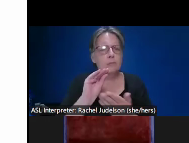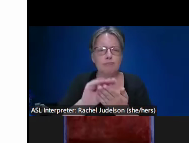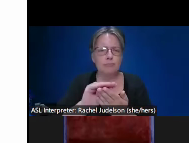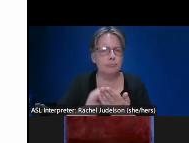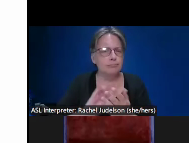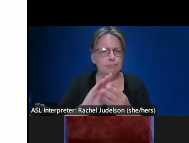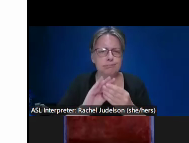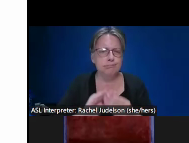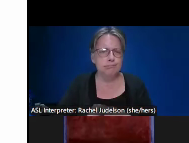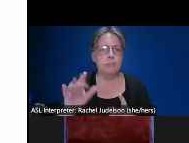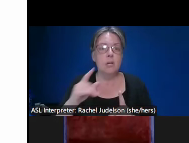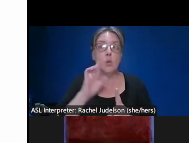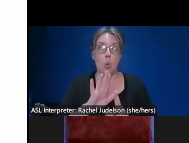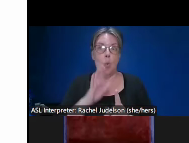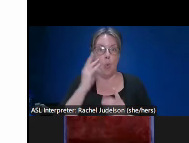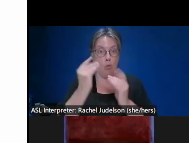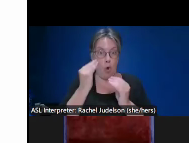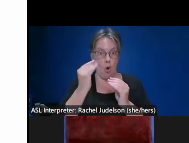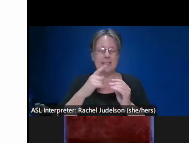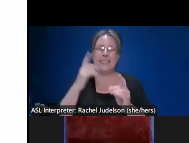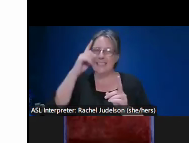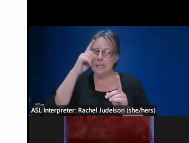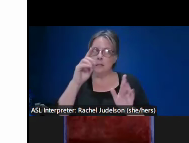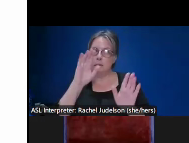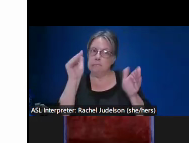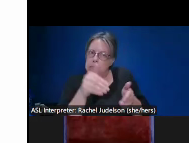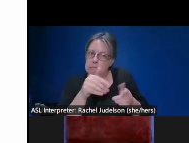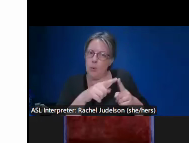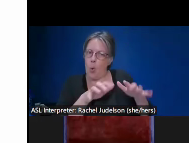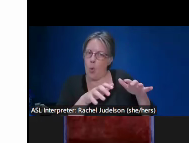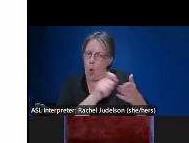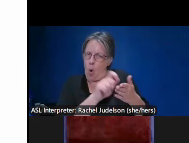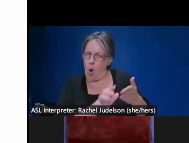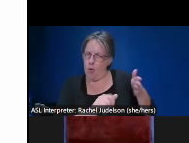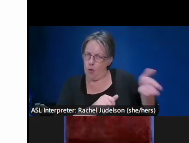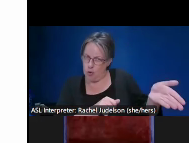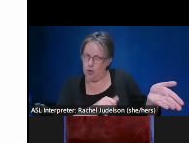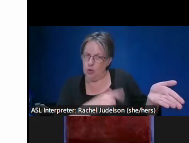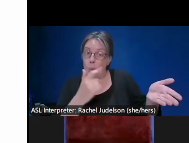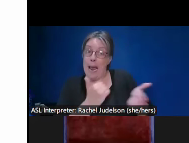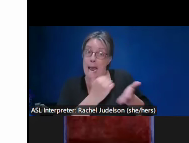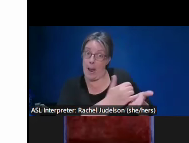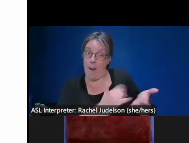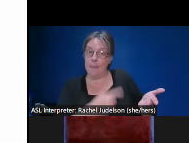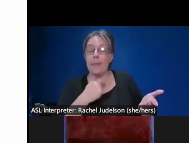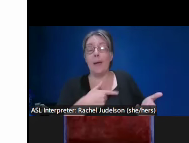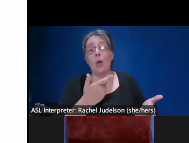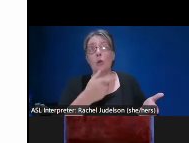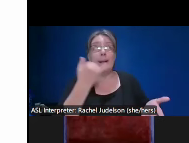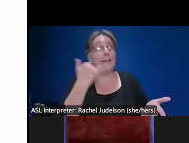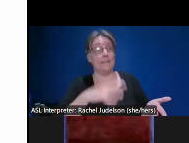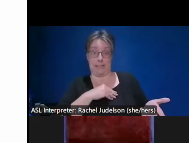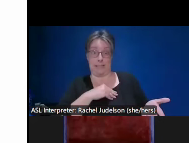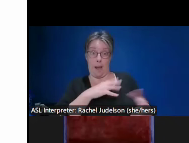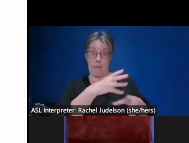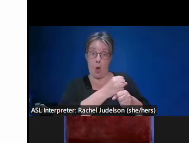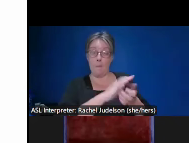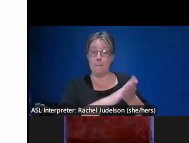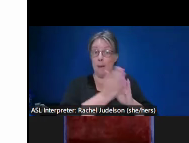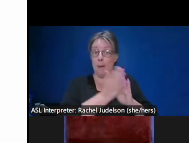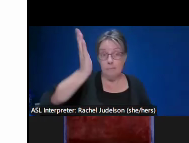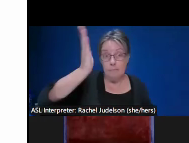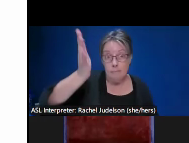the authors, so that that can help them in their creation of the talk, or if it's rejected,